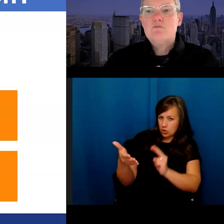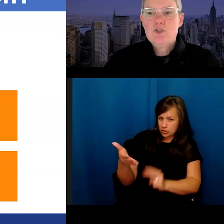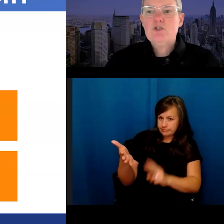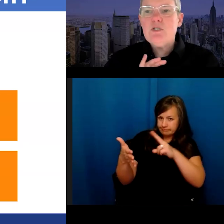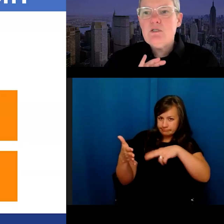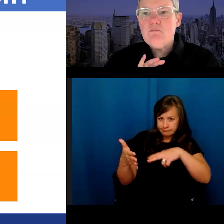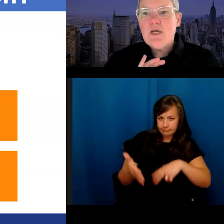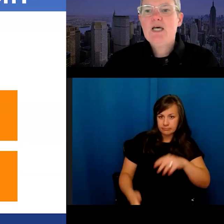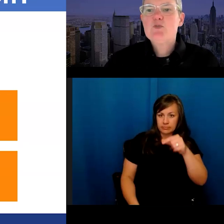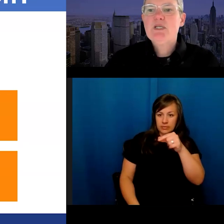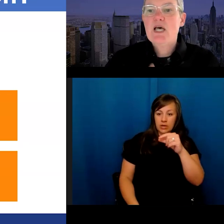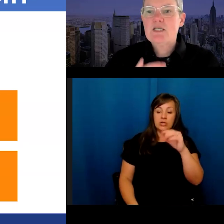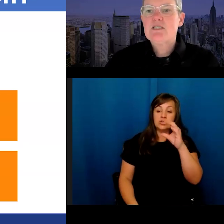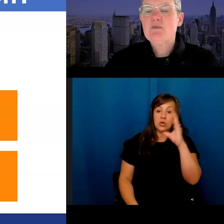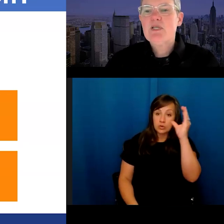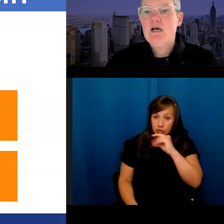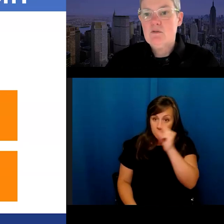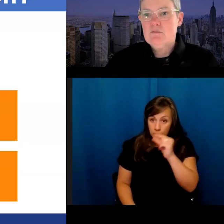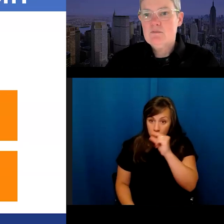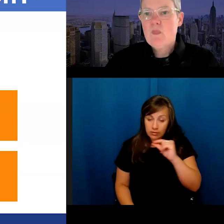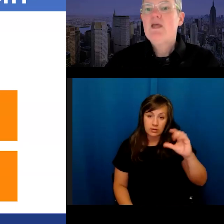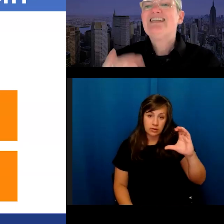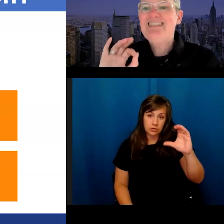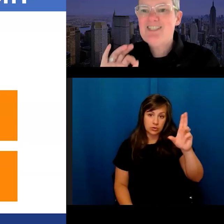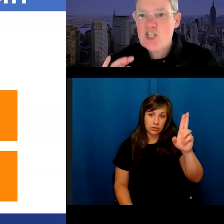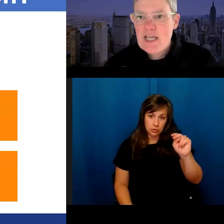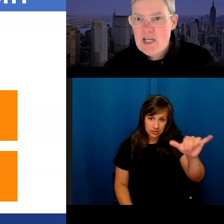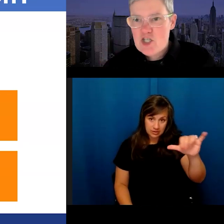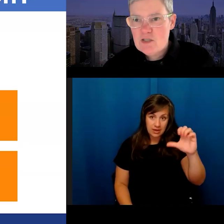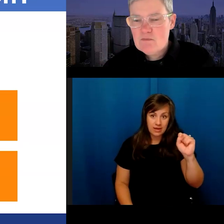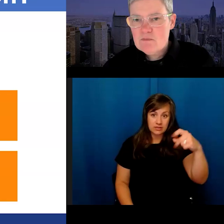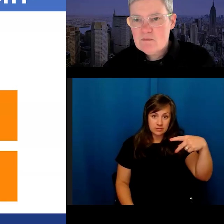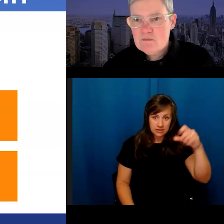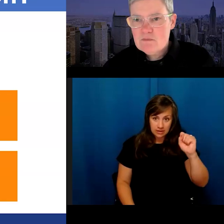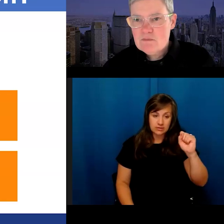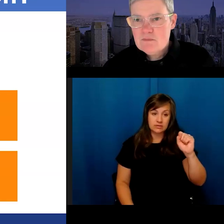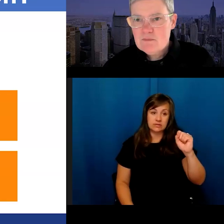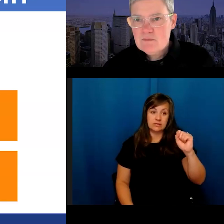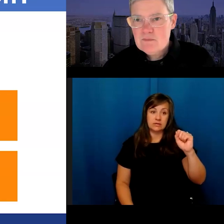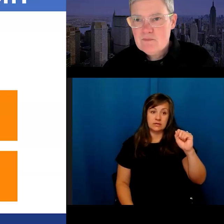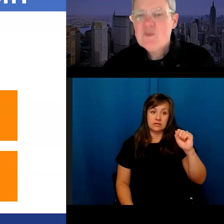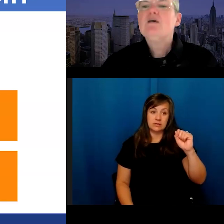search CUNY SPS CPL Digication,